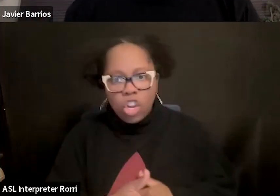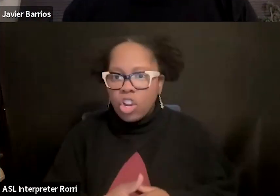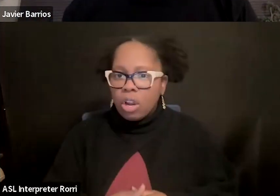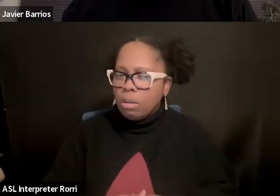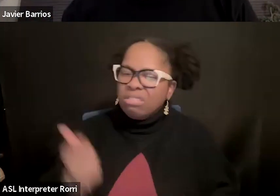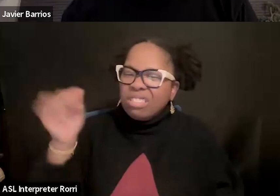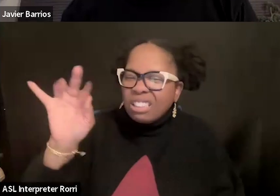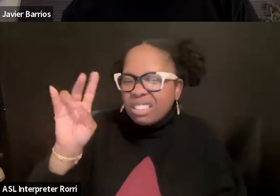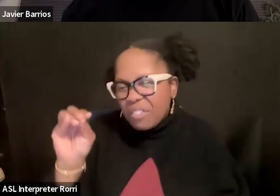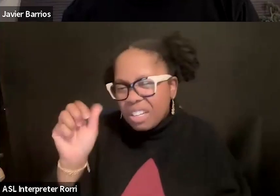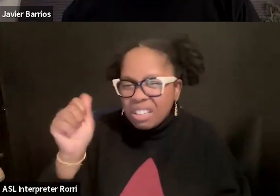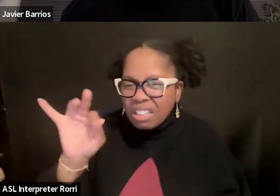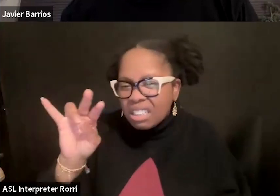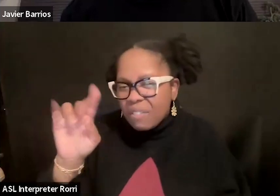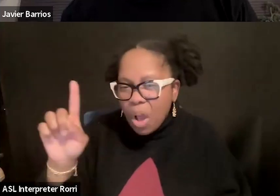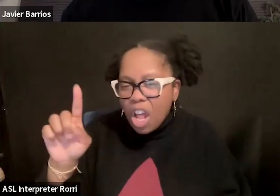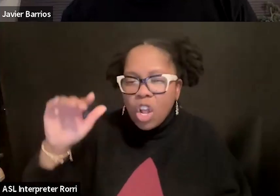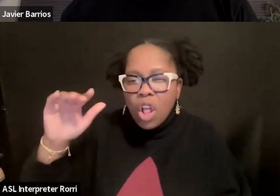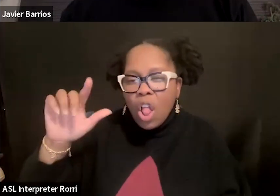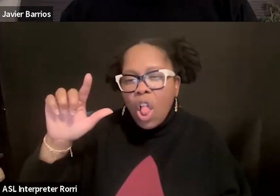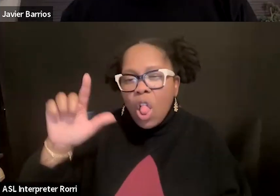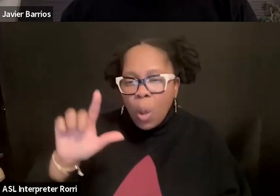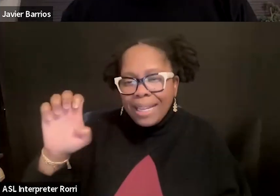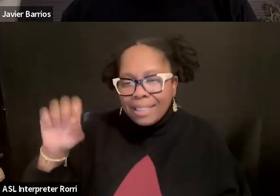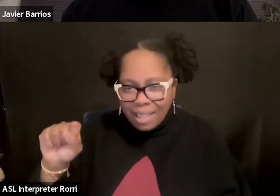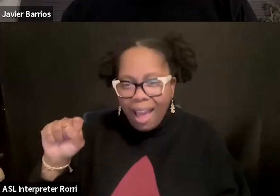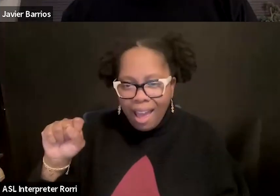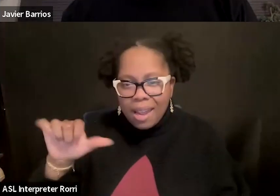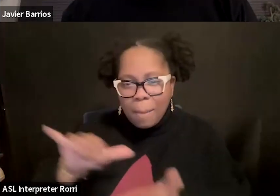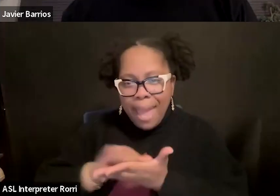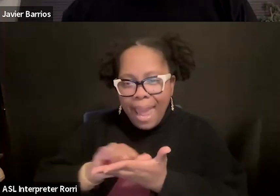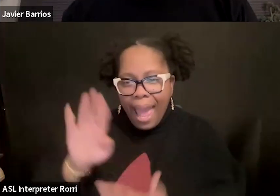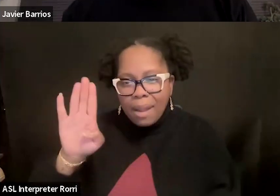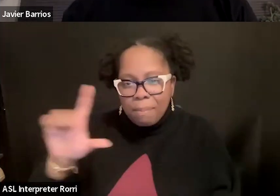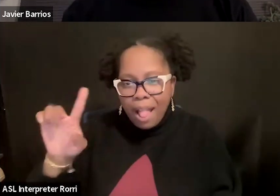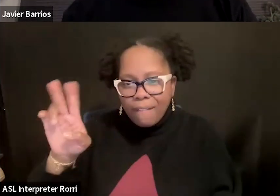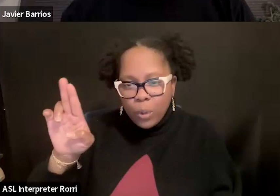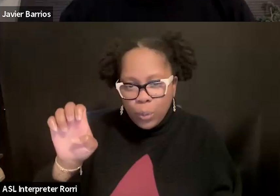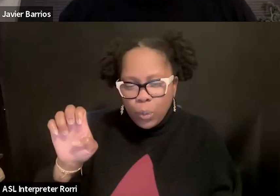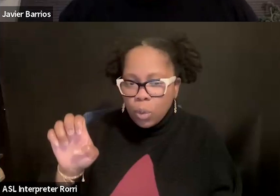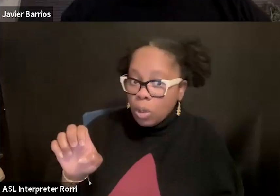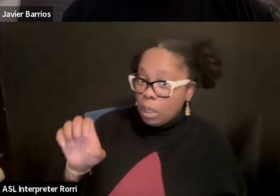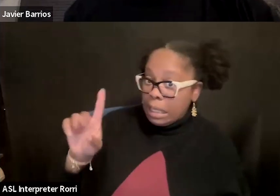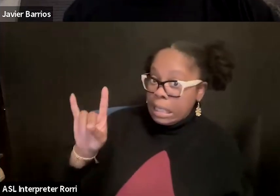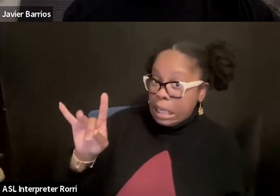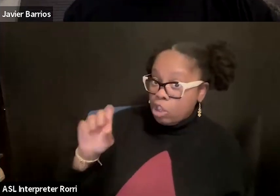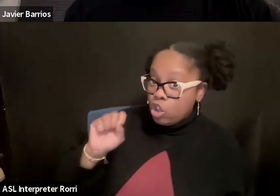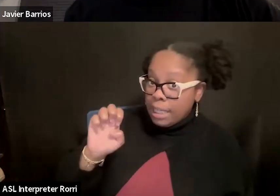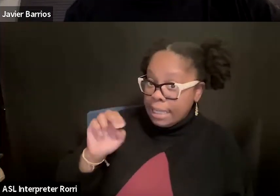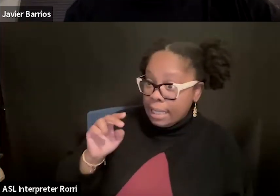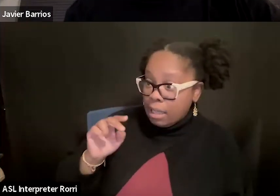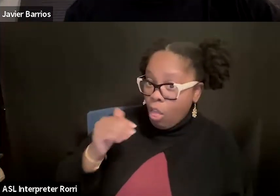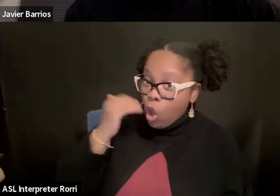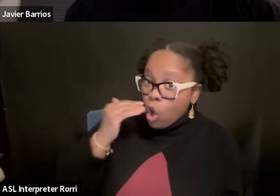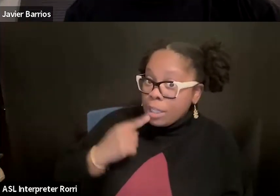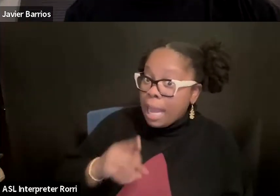71, on the Lower East Side of Manhattan, over by Bellevue, where he lived. So, I mean, did she say, it's